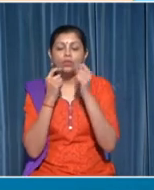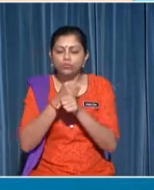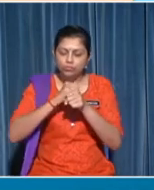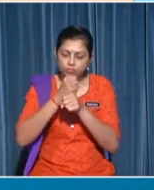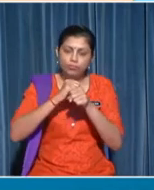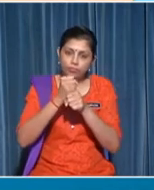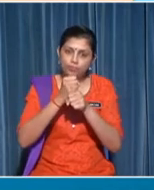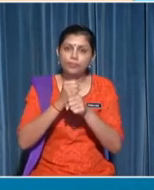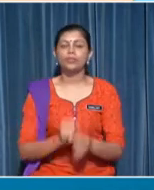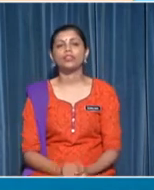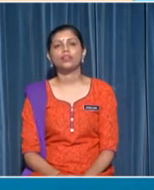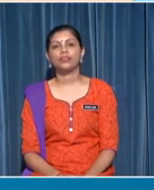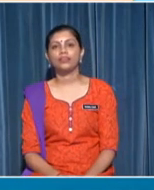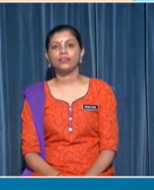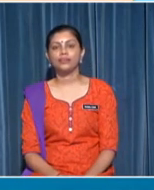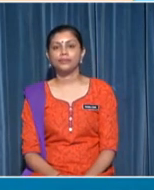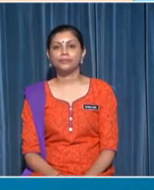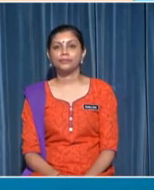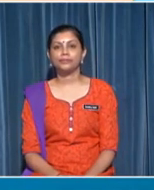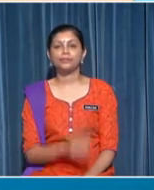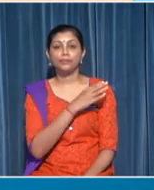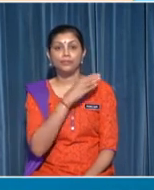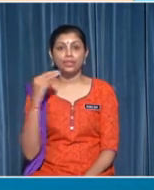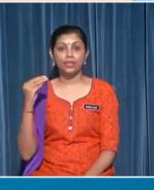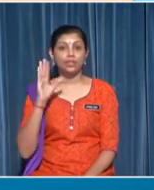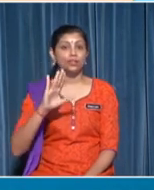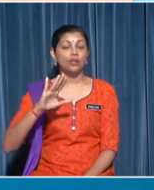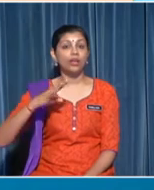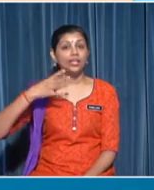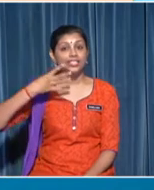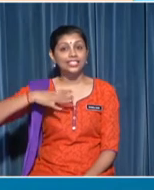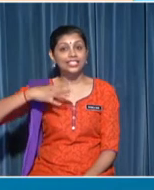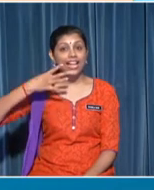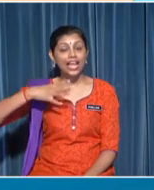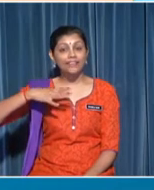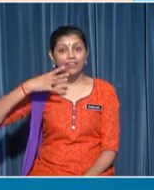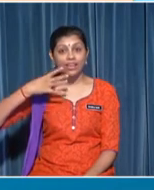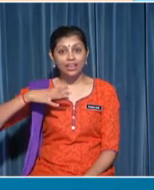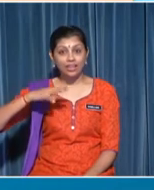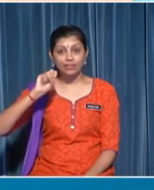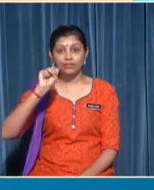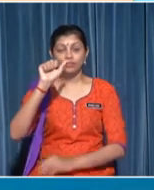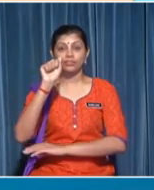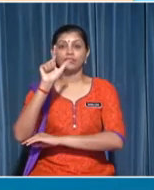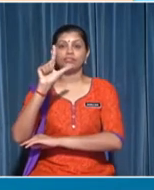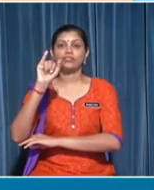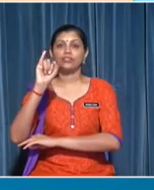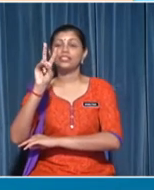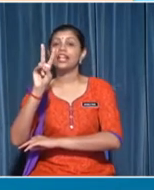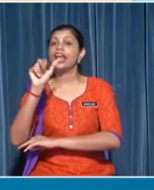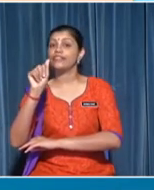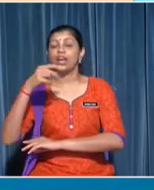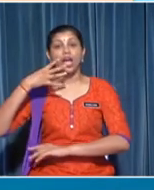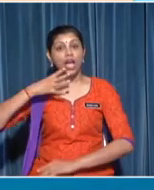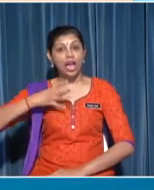it. And your saliva. Yes, saliva. Saliva is